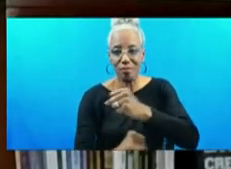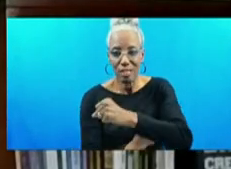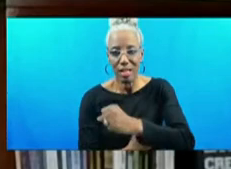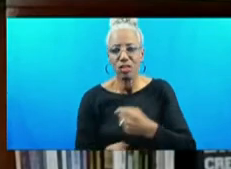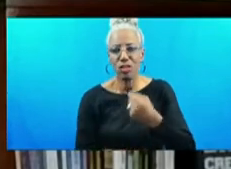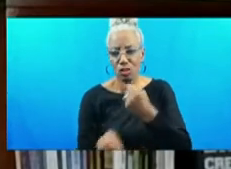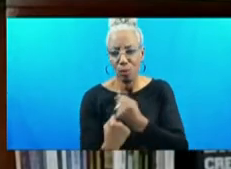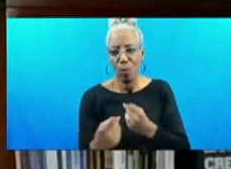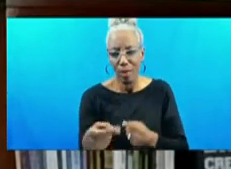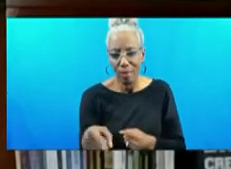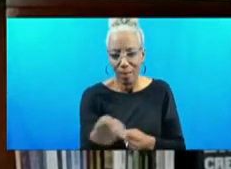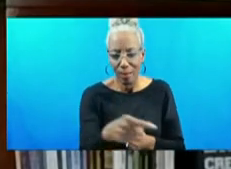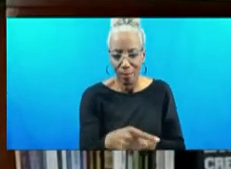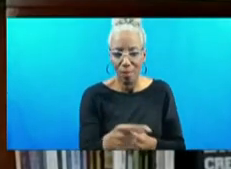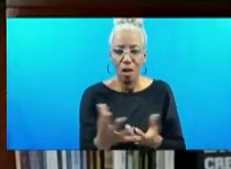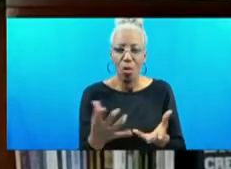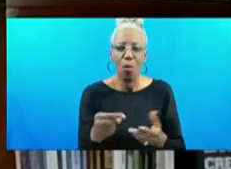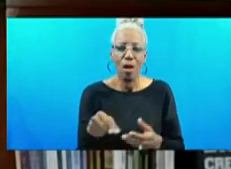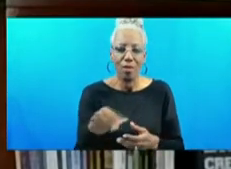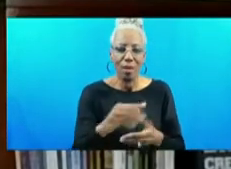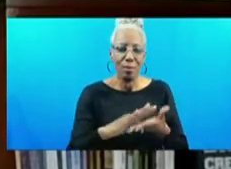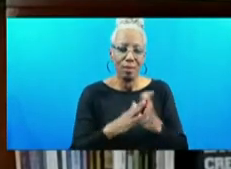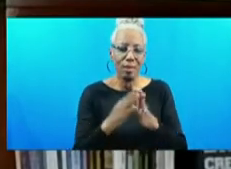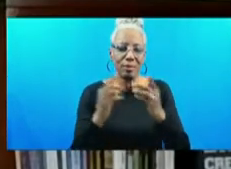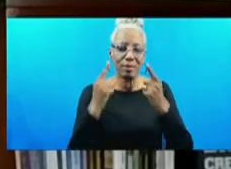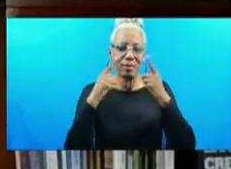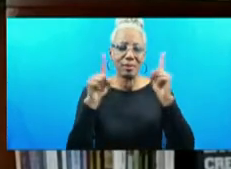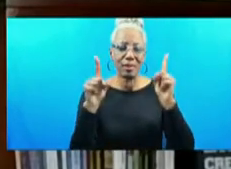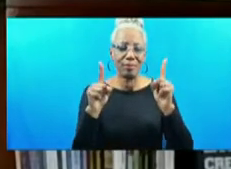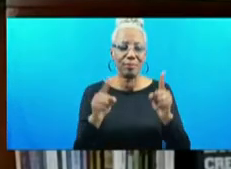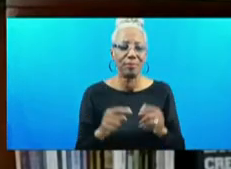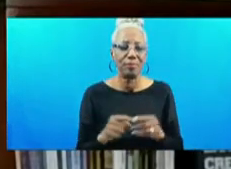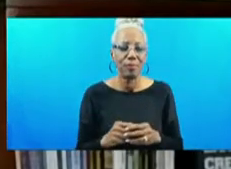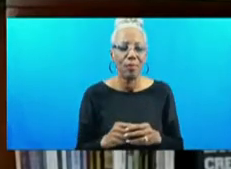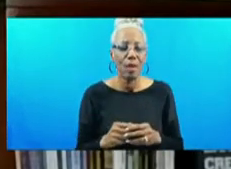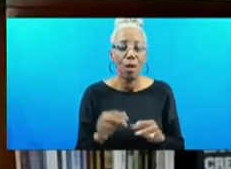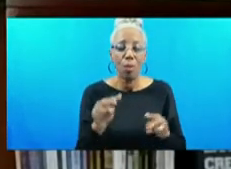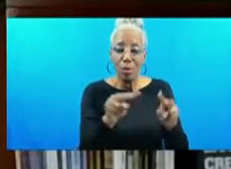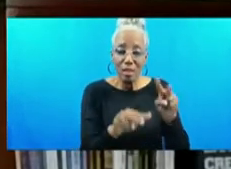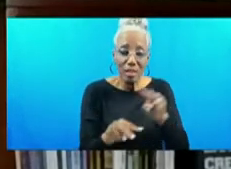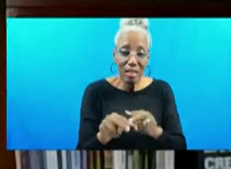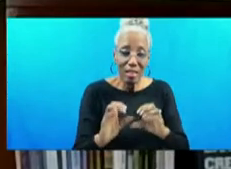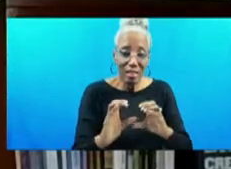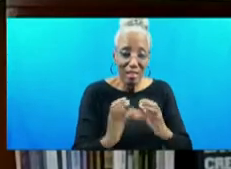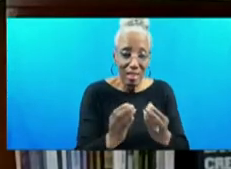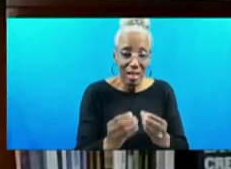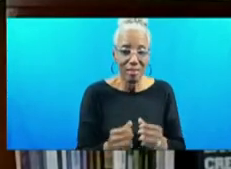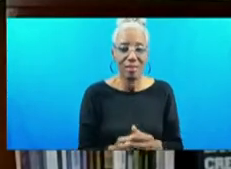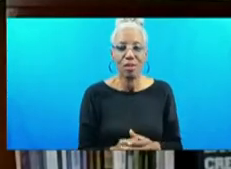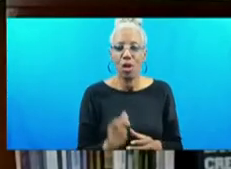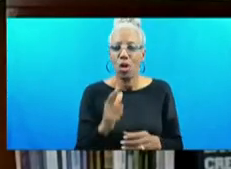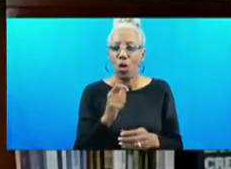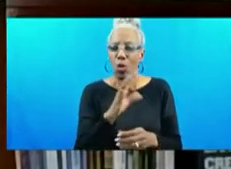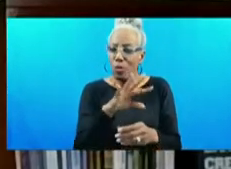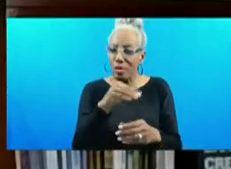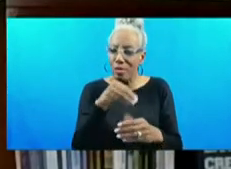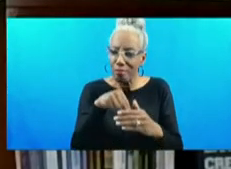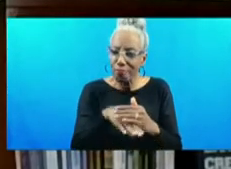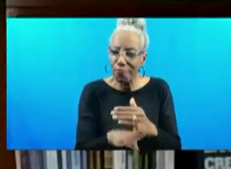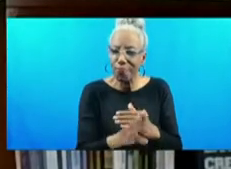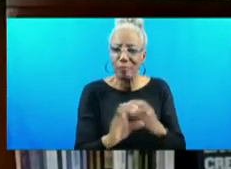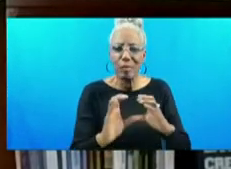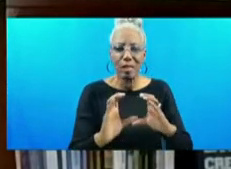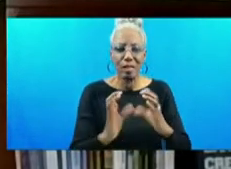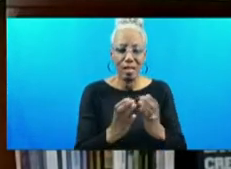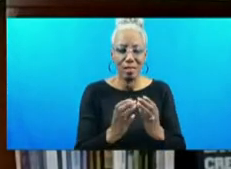at courses, who's having access to what courses, and what supports we want to put in place, that has to start at the elementary level and